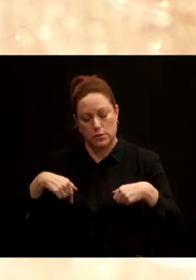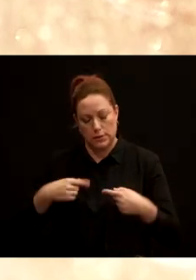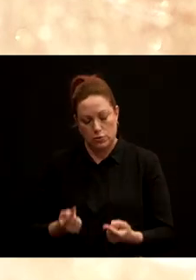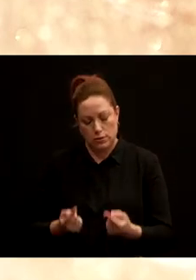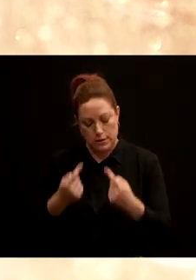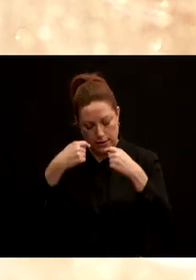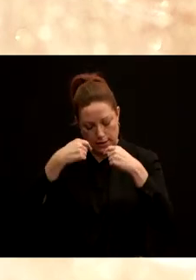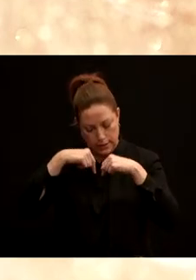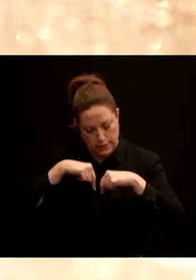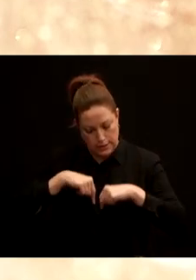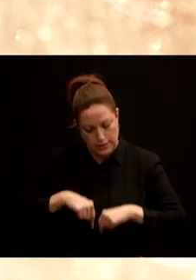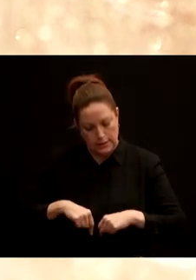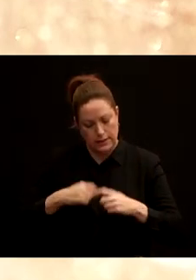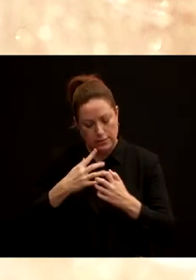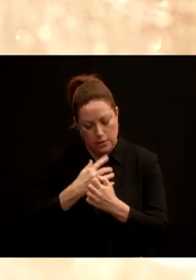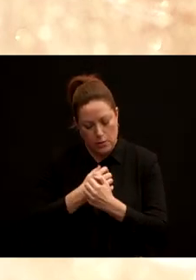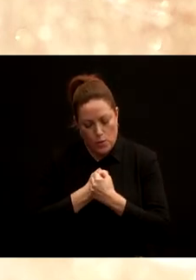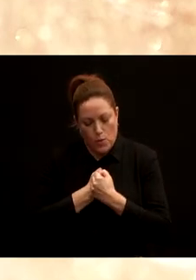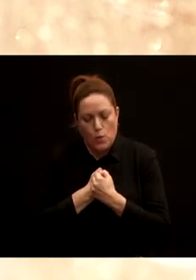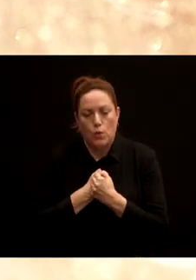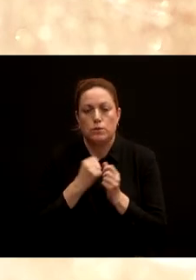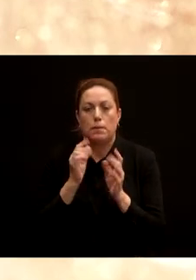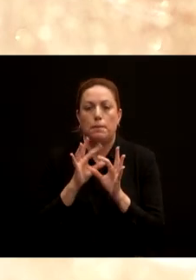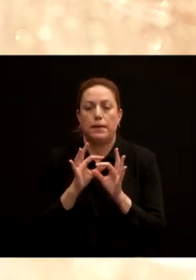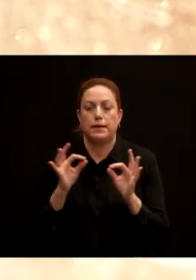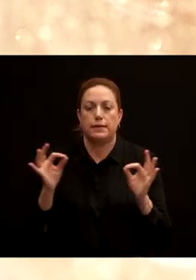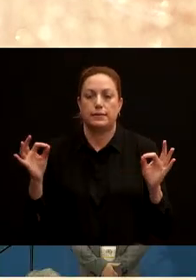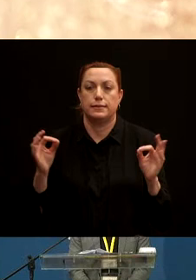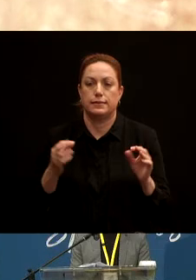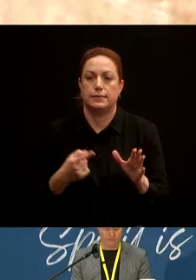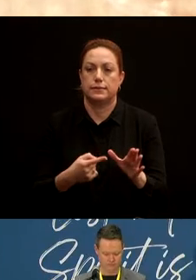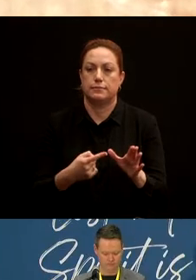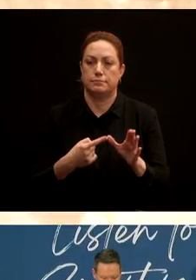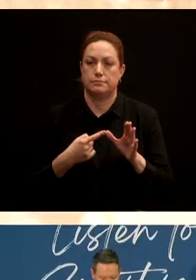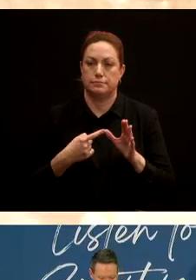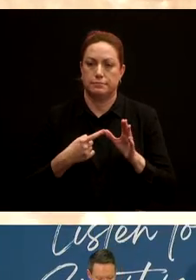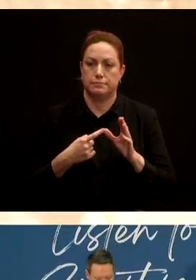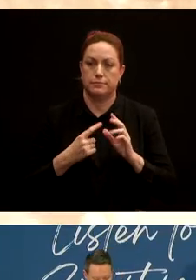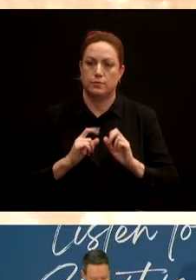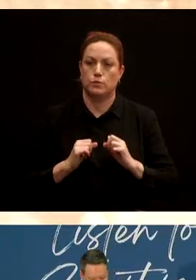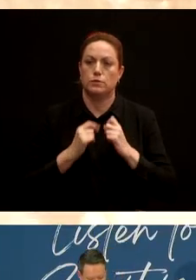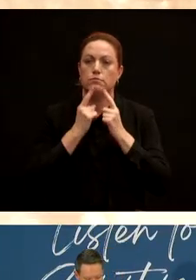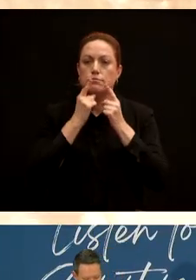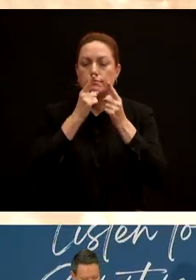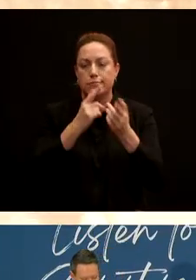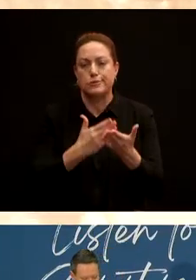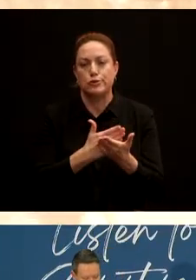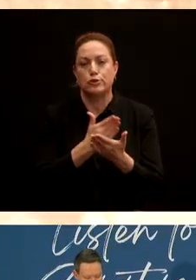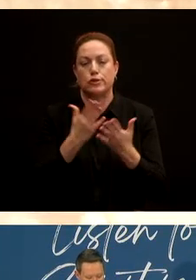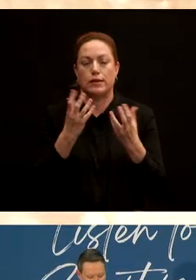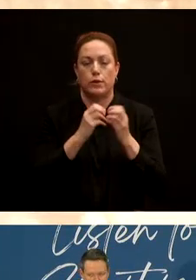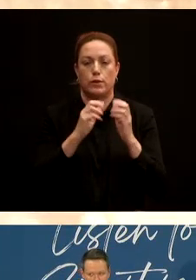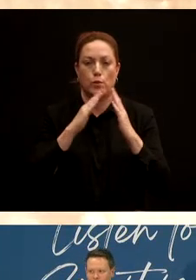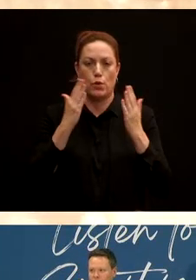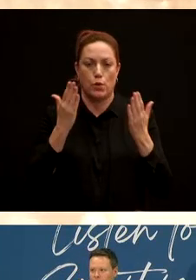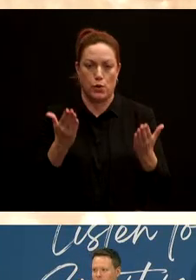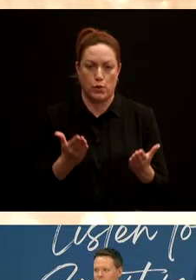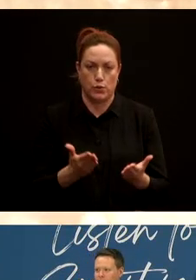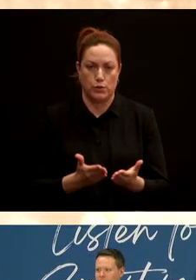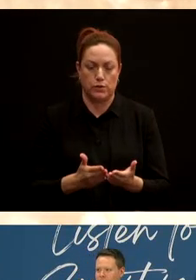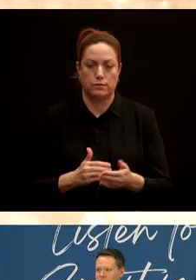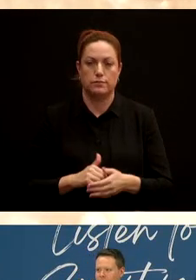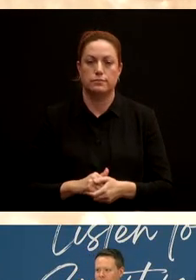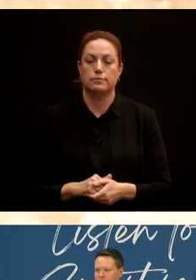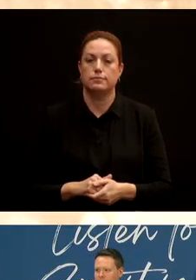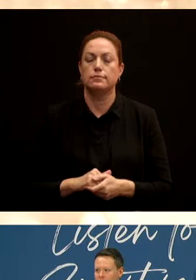and hold your peace within us. Spirit of